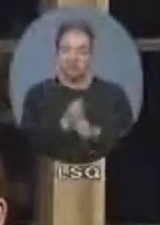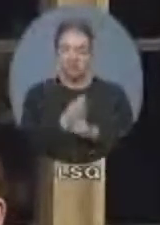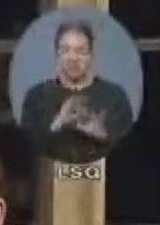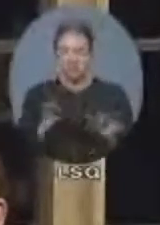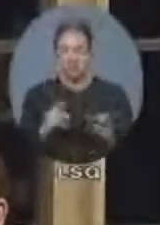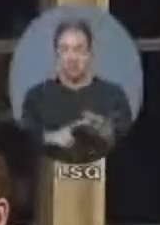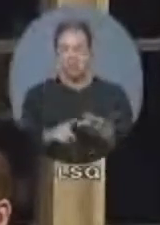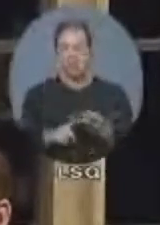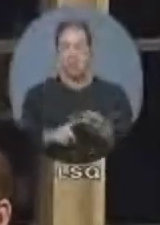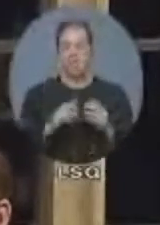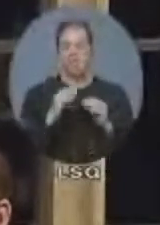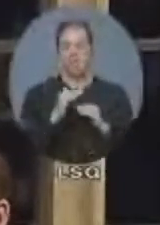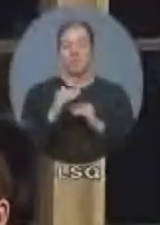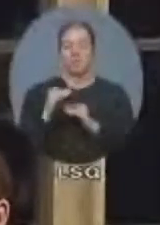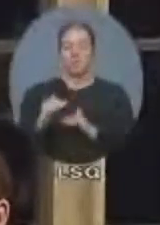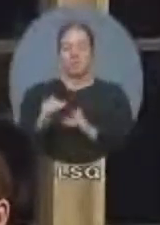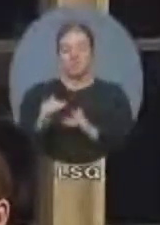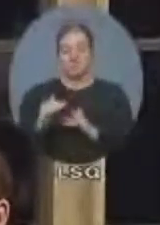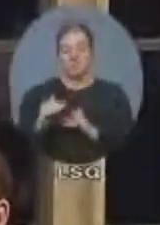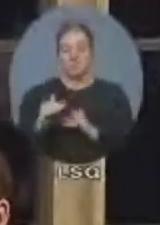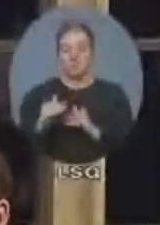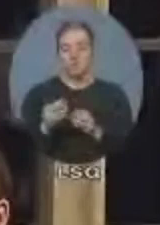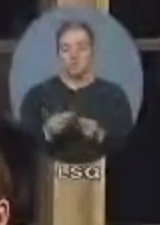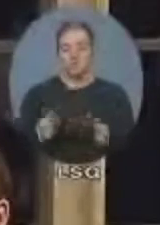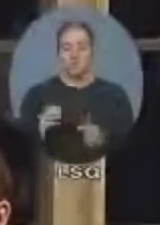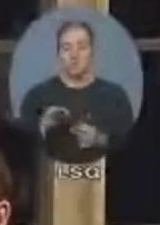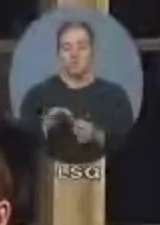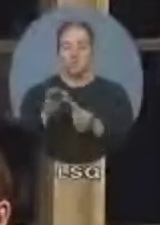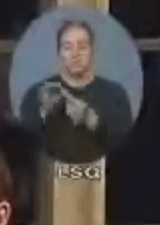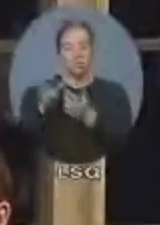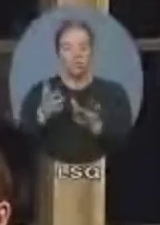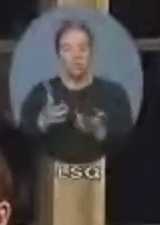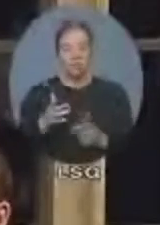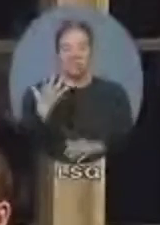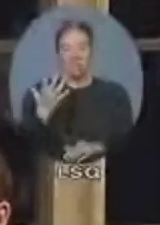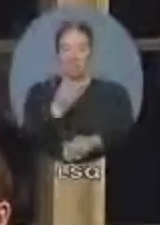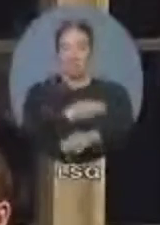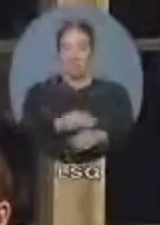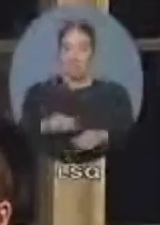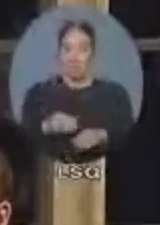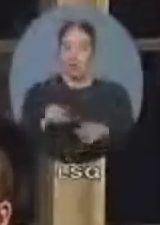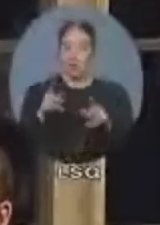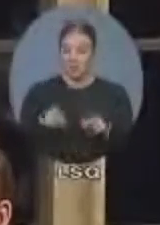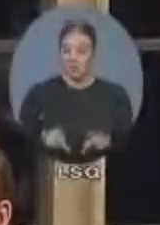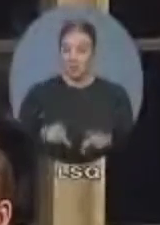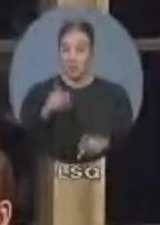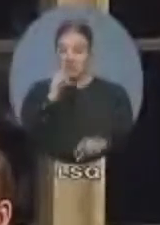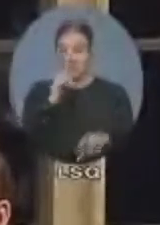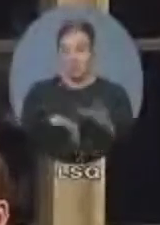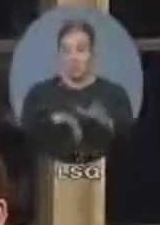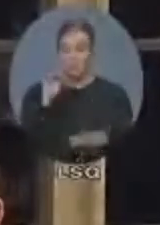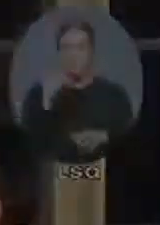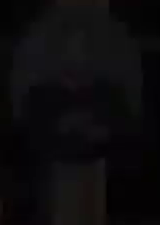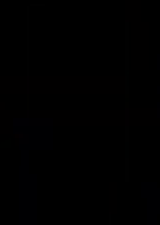care. 5 million Canadians can't find a doctor. Why have the Conservatives failed to keep their healthcare promises?